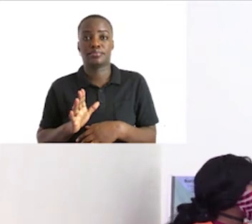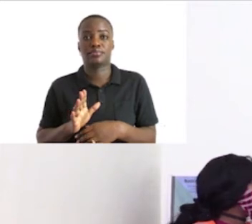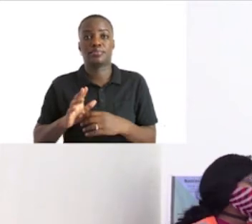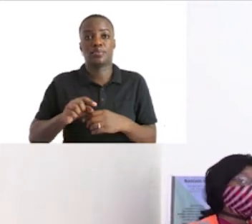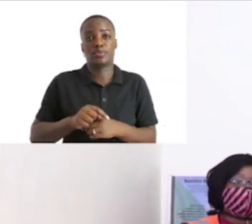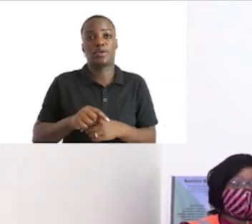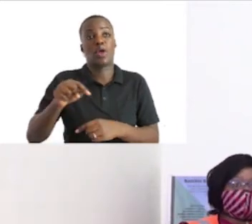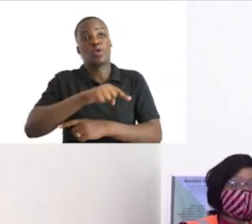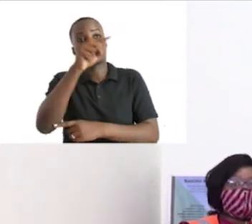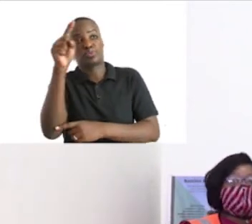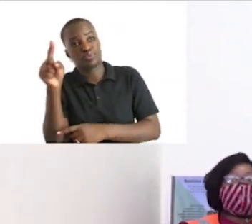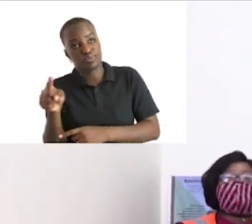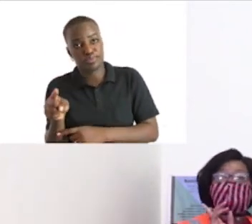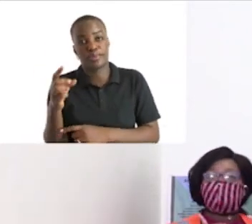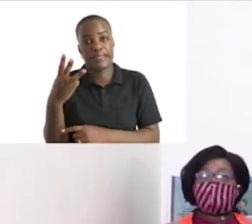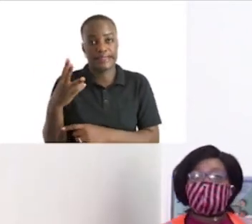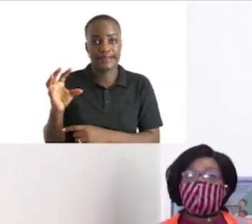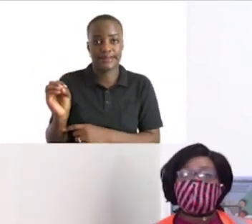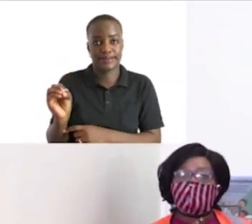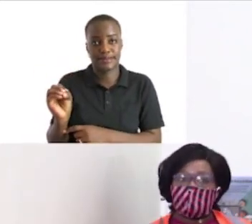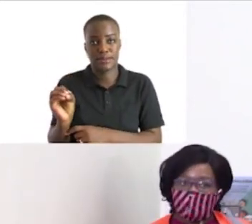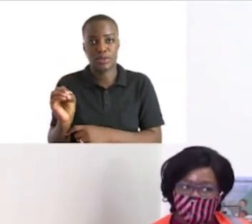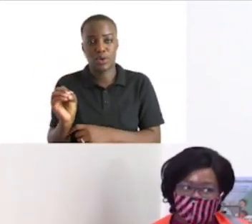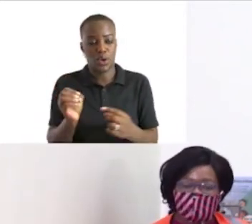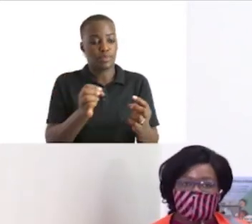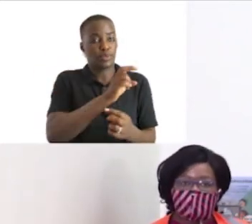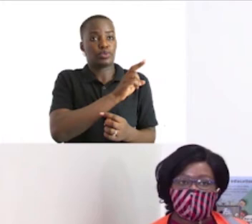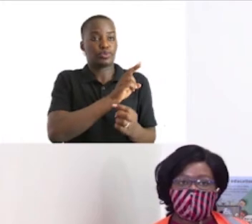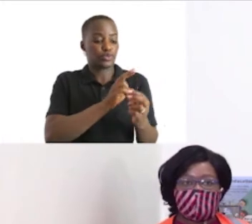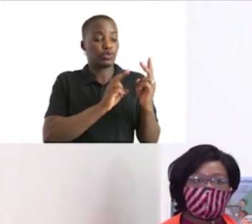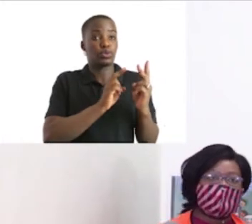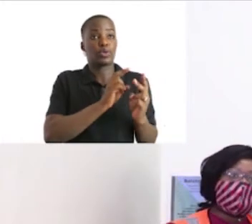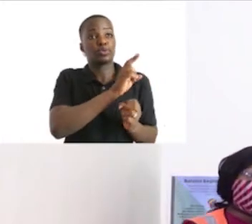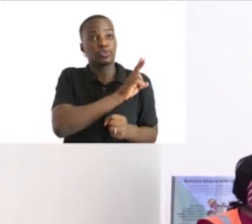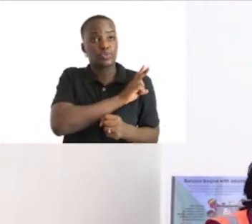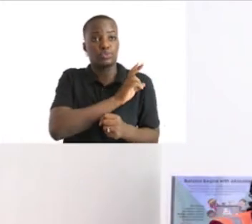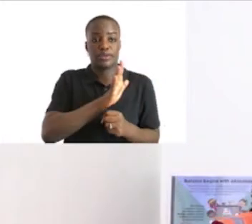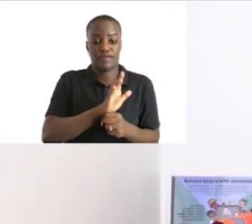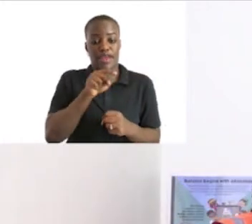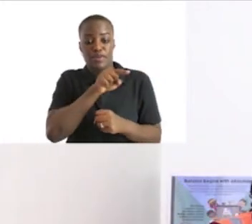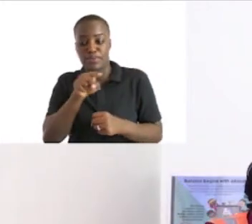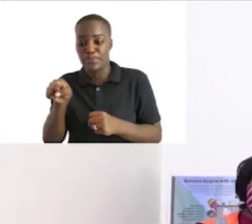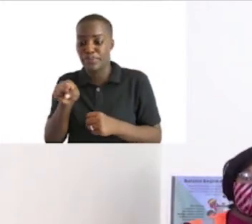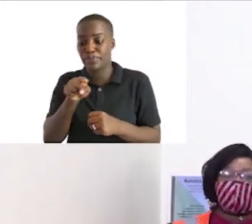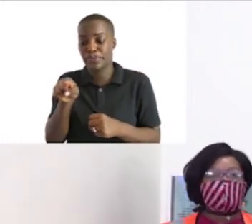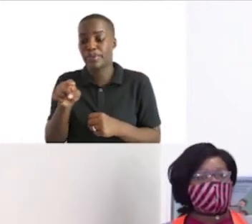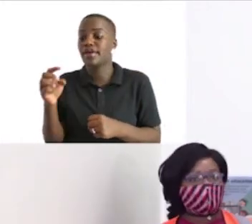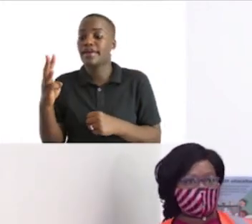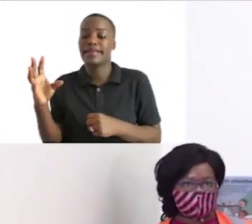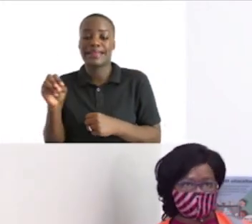and then we have 13. So we need to find out how many numbers are missing between 25